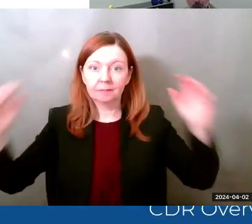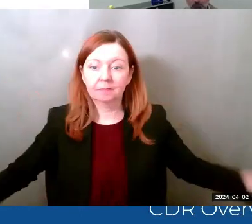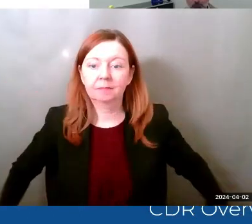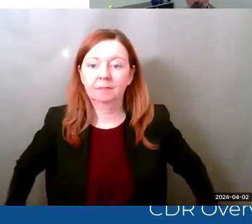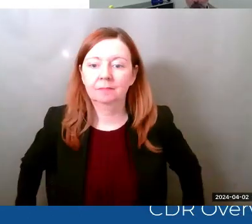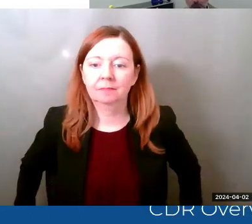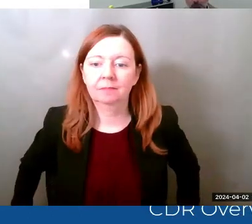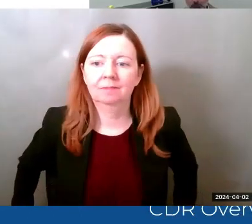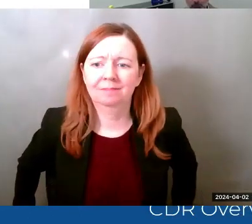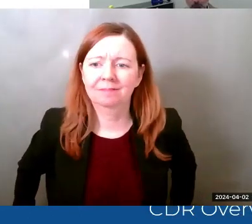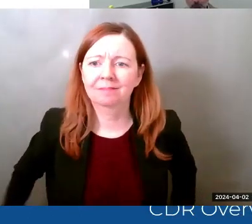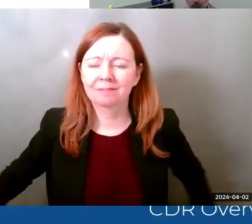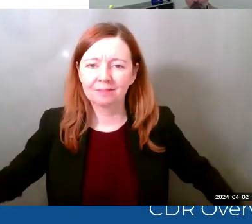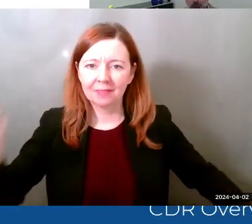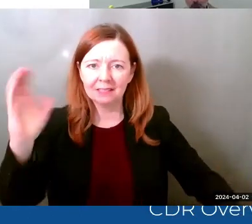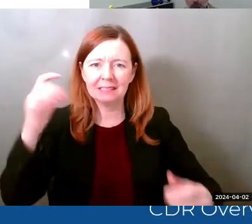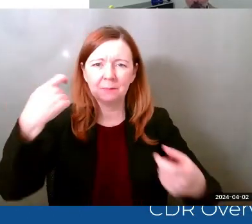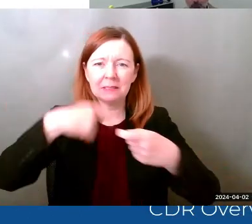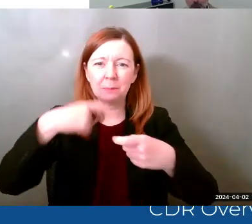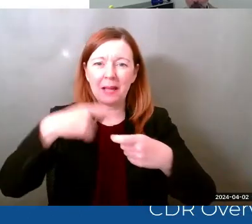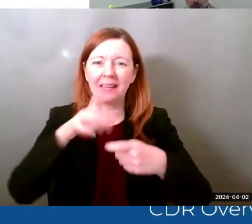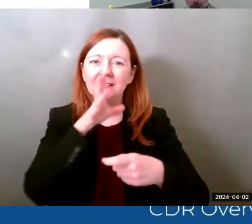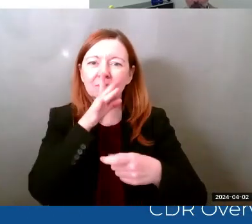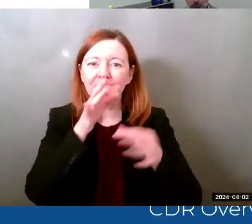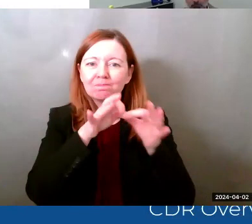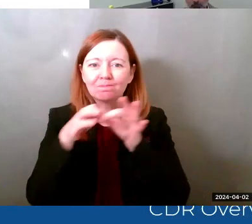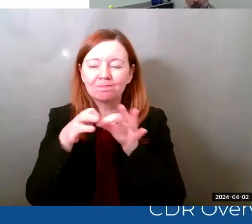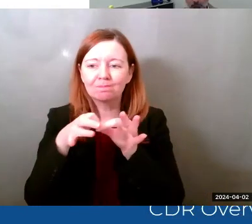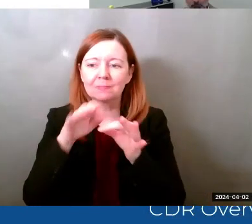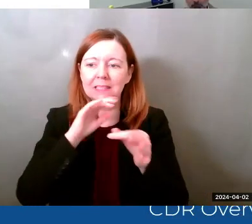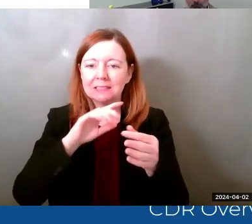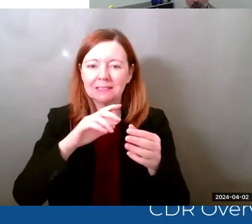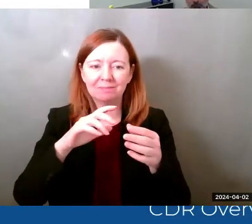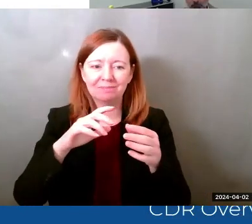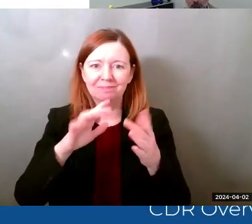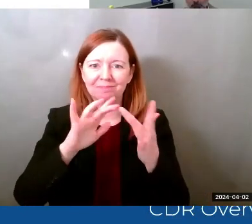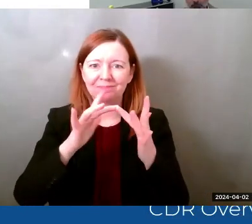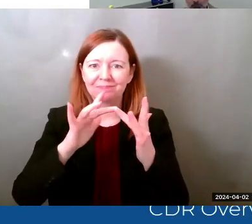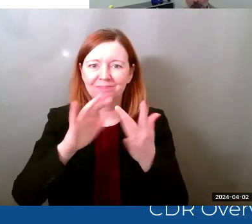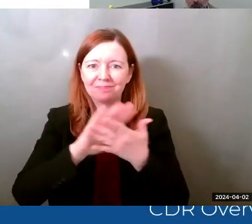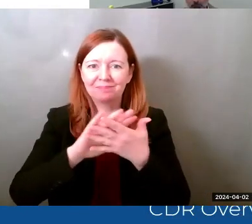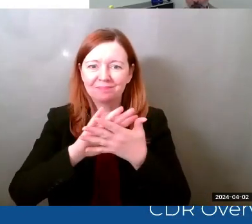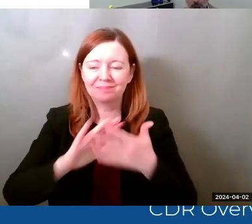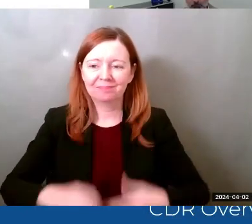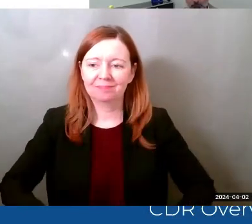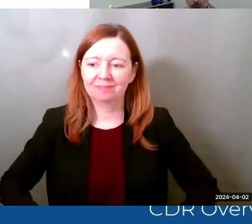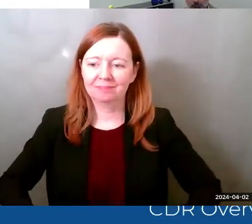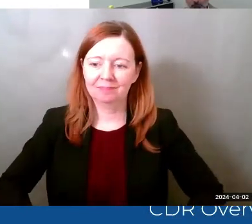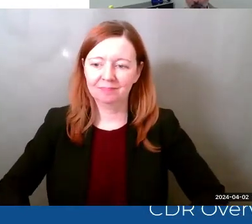Does seem to be breaking up a little bit for folks.